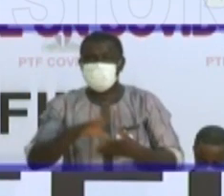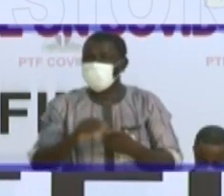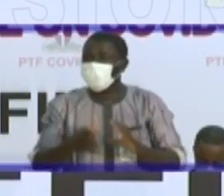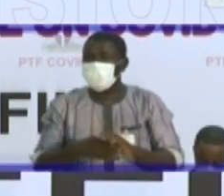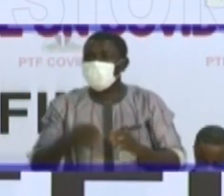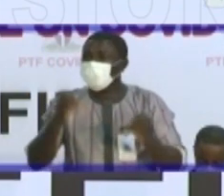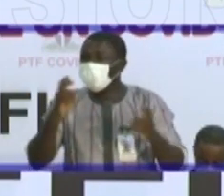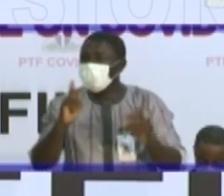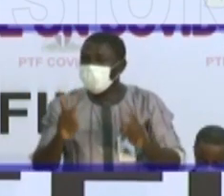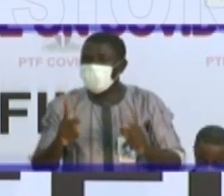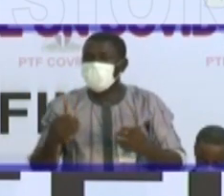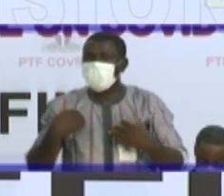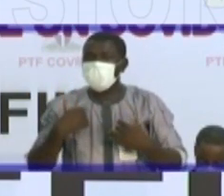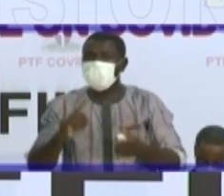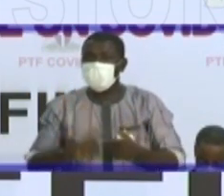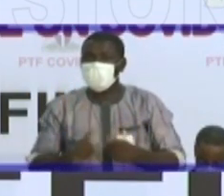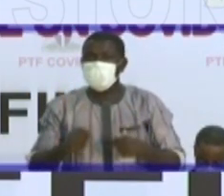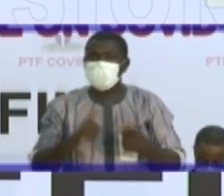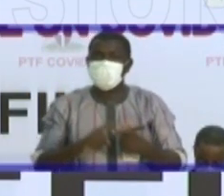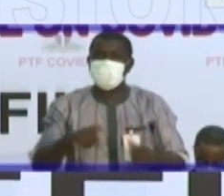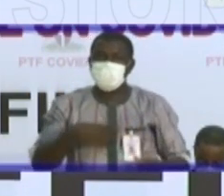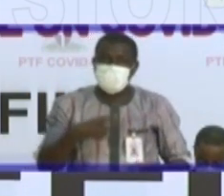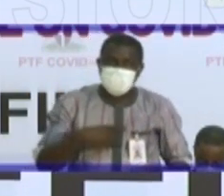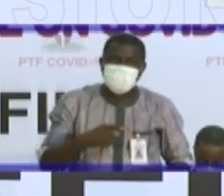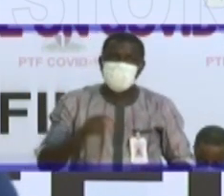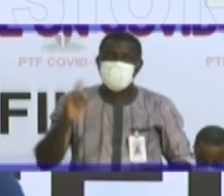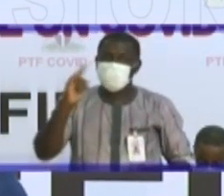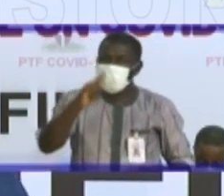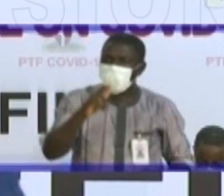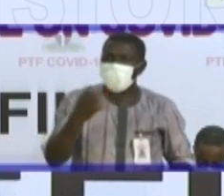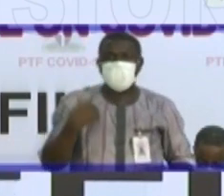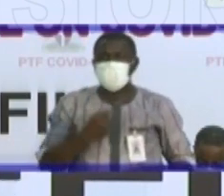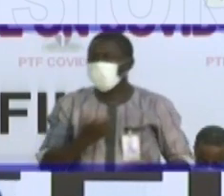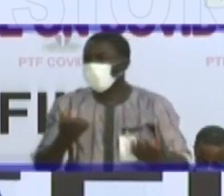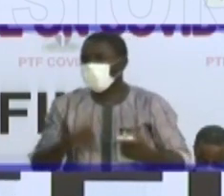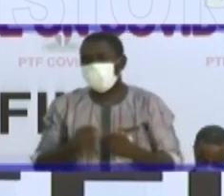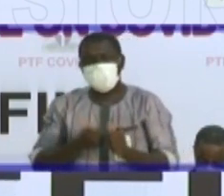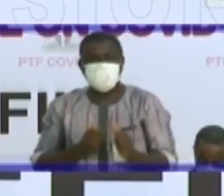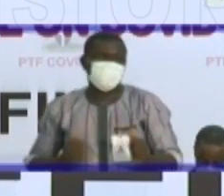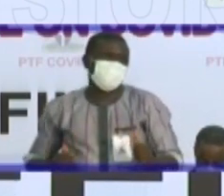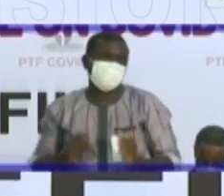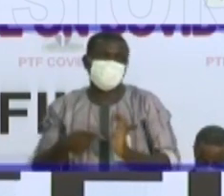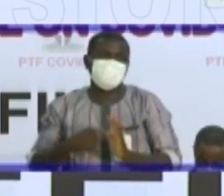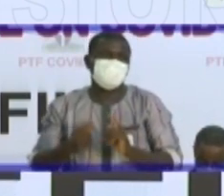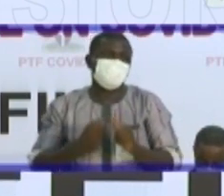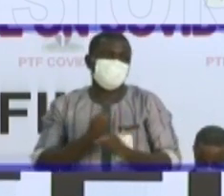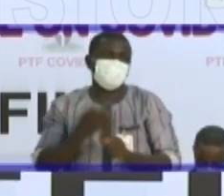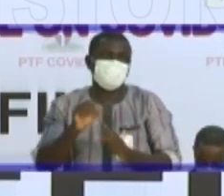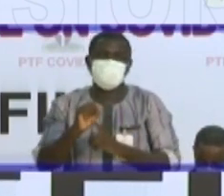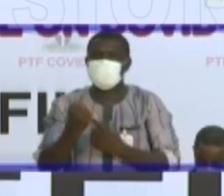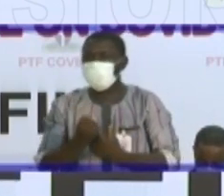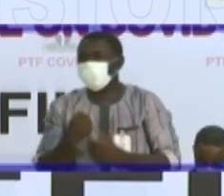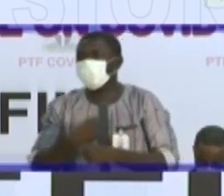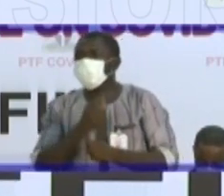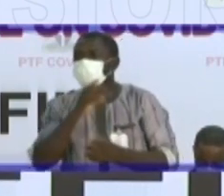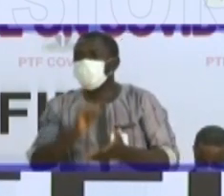intending passengers have had to undergo in Lagos, at Lagos Airport. And we want to avoid, you know, those kinds of situations and